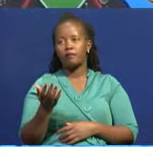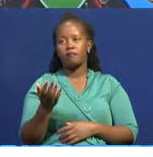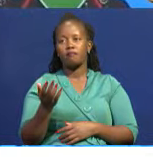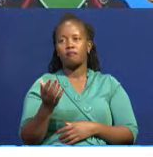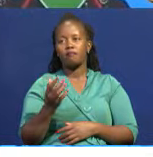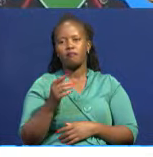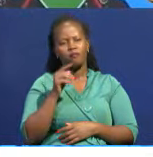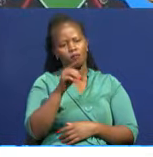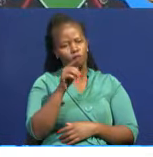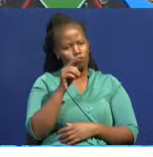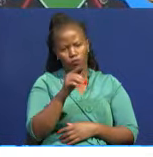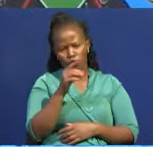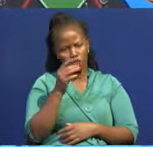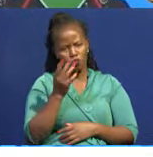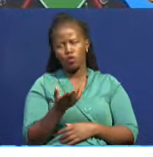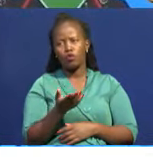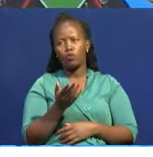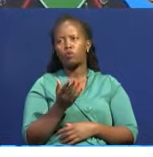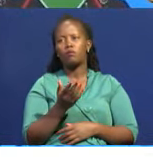Mr. Minister, can you